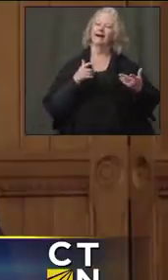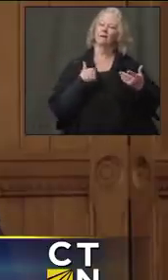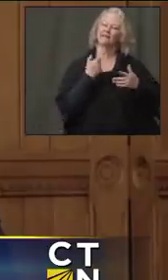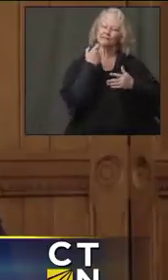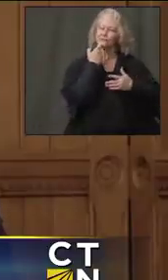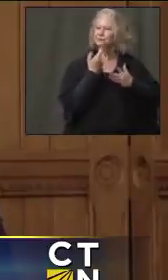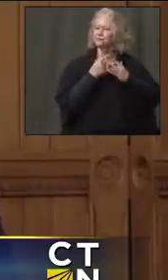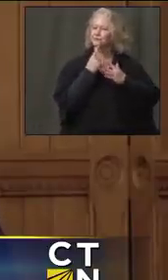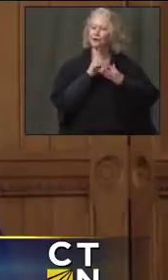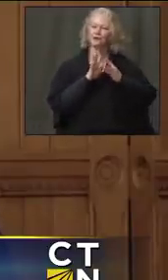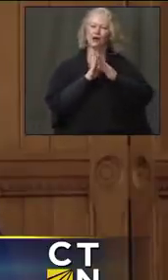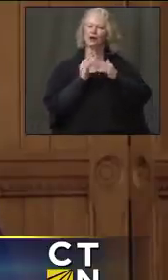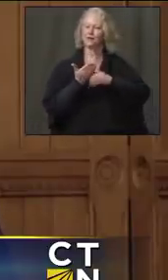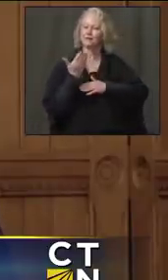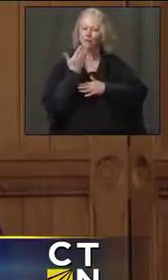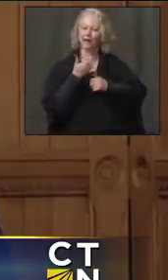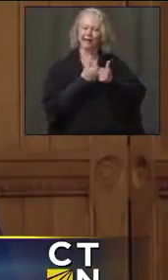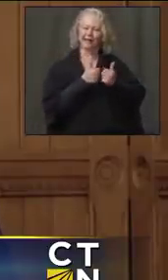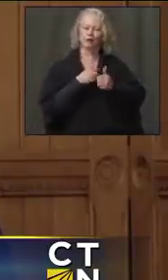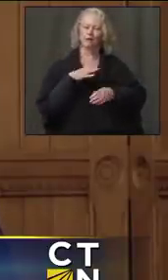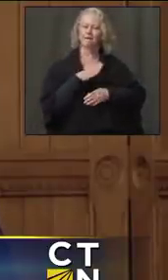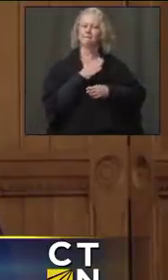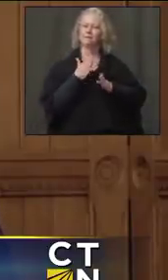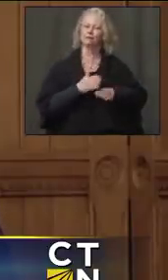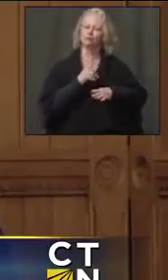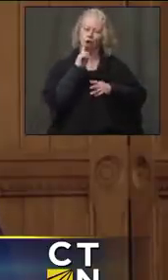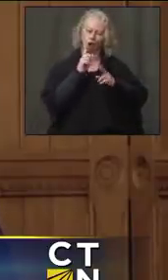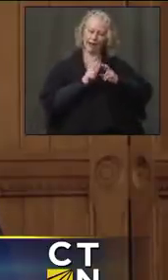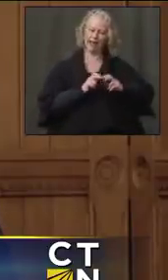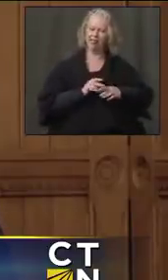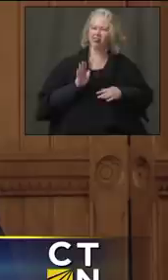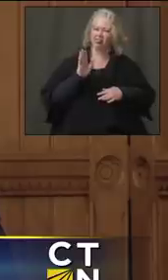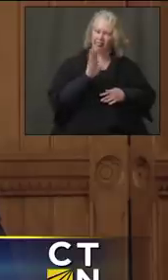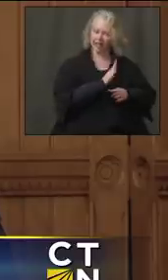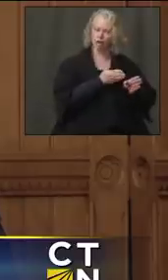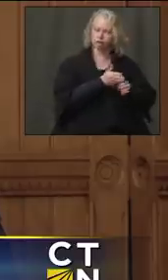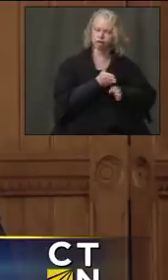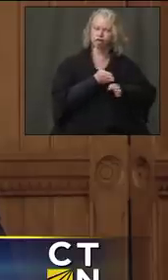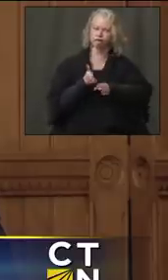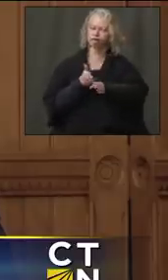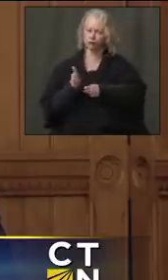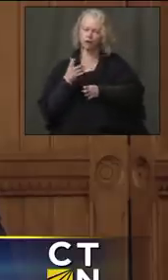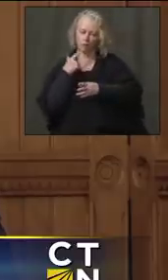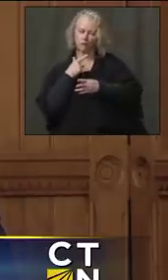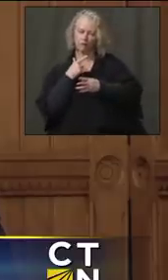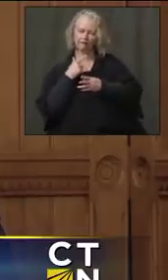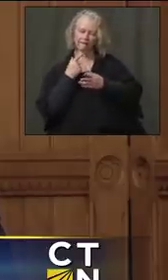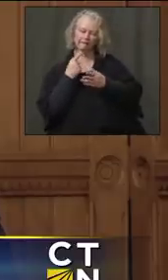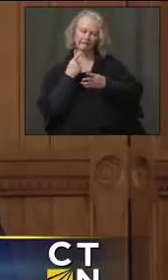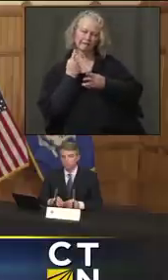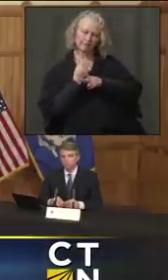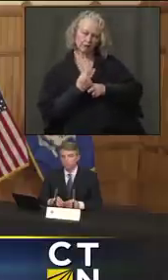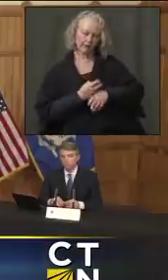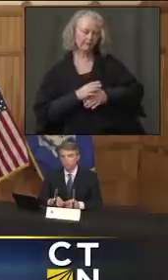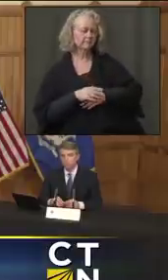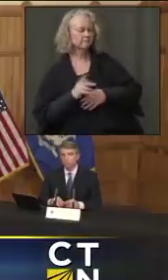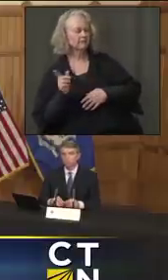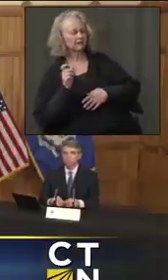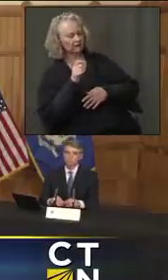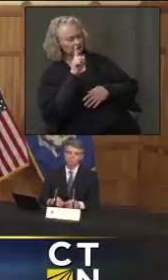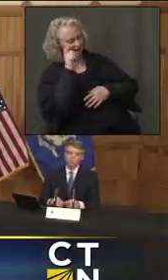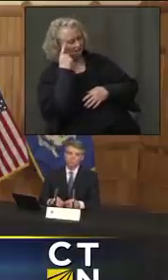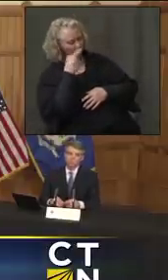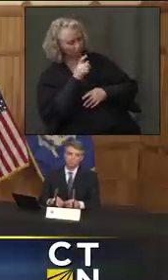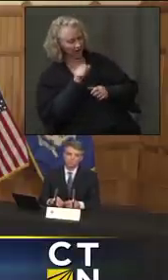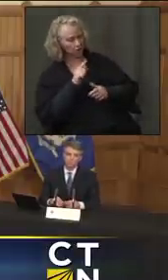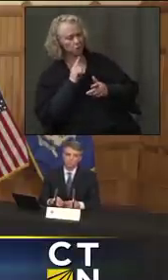today. Each commissioner is doing their own analysis, so when we have more news to share on that, we will. And Governor, do you have any more news to